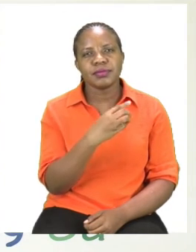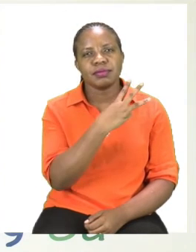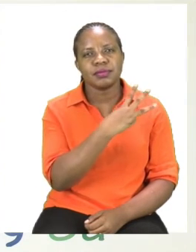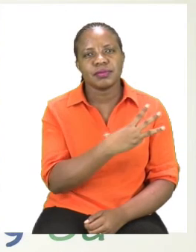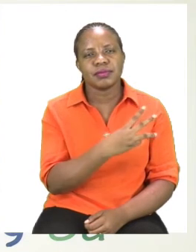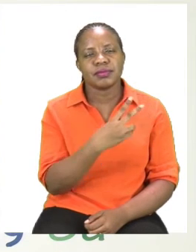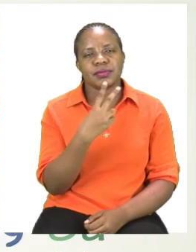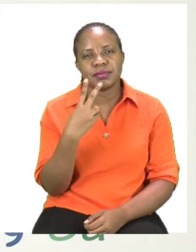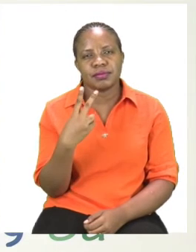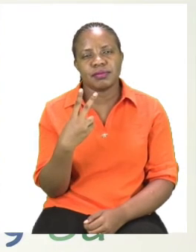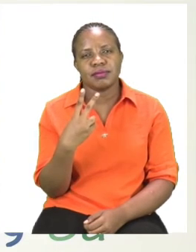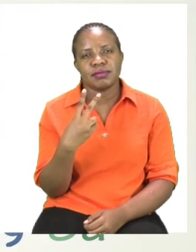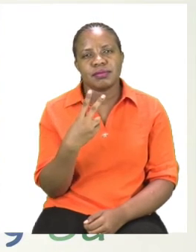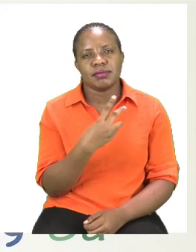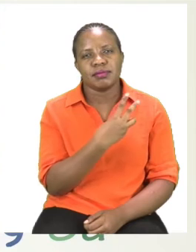32,